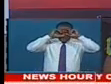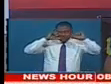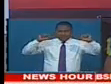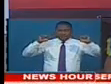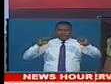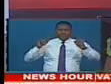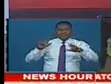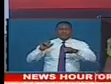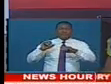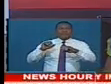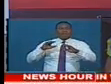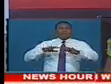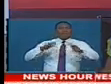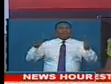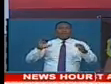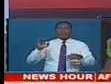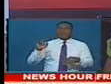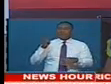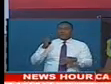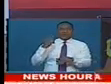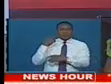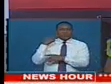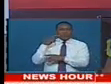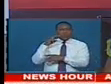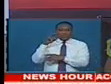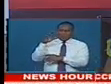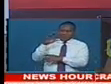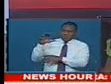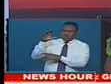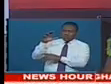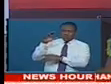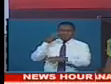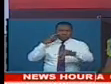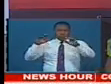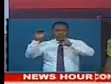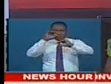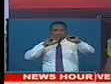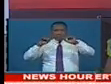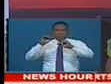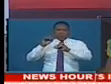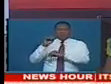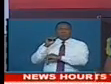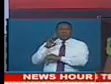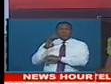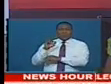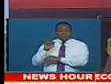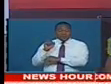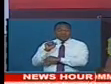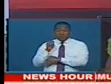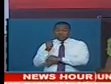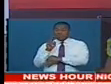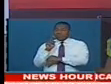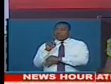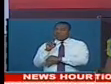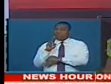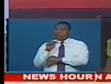President Akufo-Addo has inaugurated the first radio astronomy observatory in West Africa at Kuntunse near Accra.